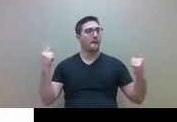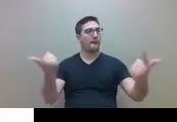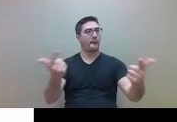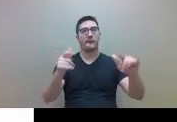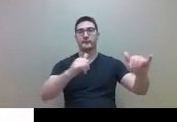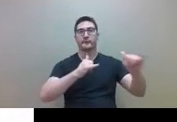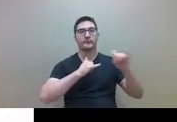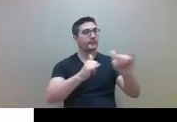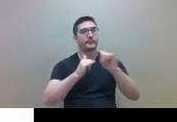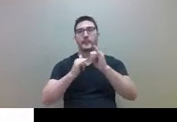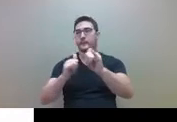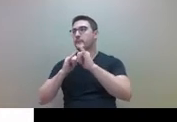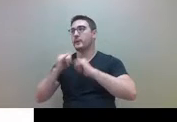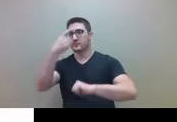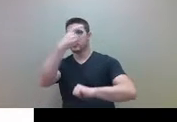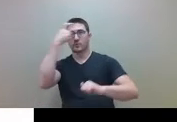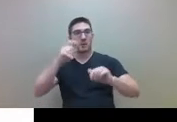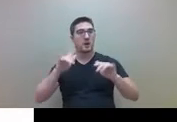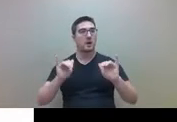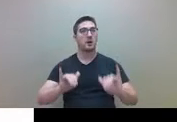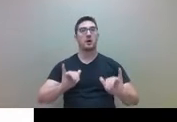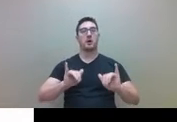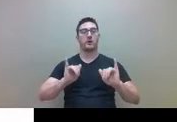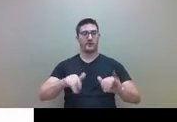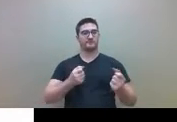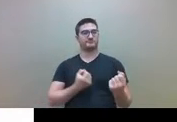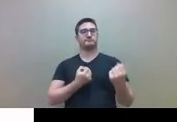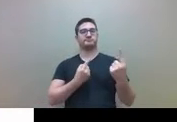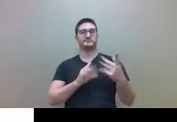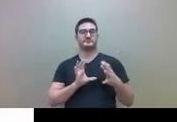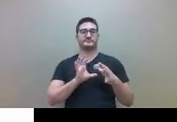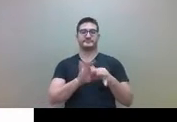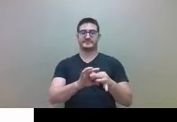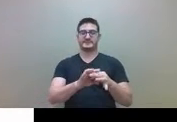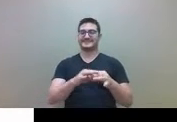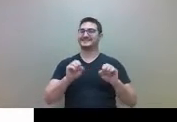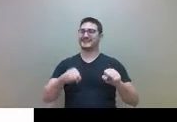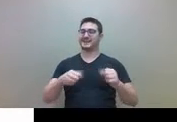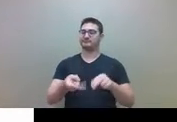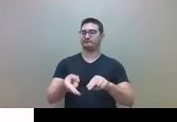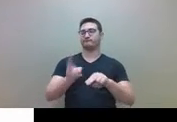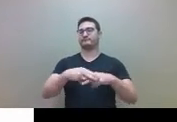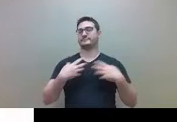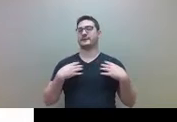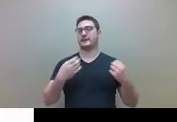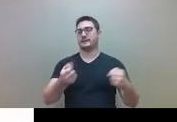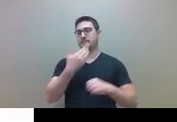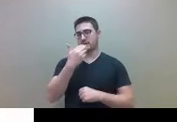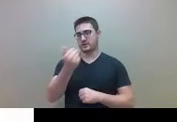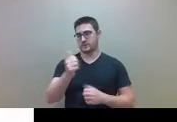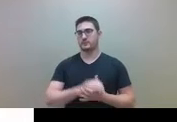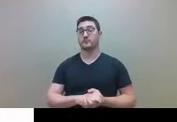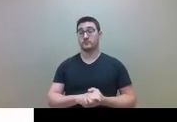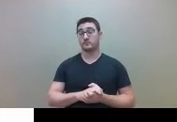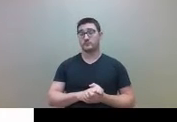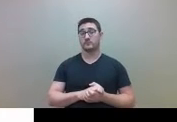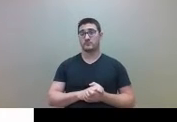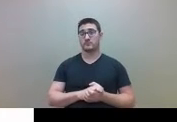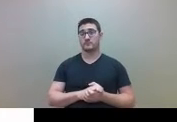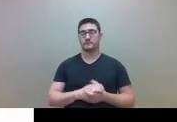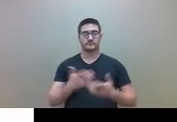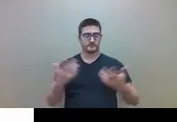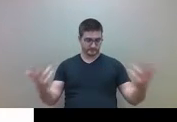mode, so to speak, right? Yes. And but again, it also really being connected